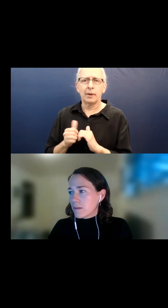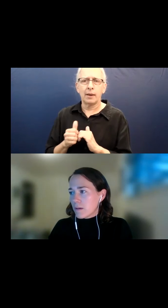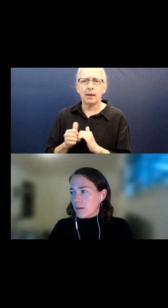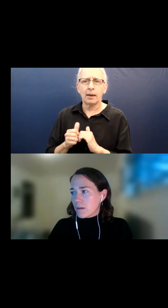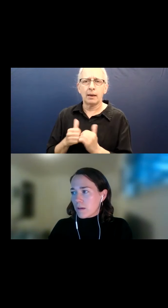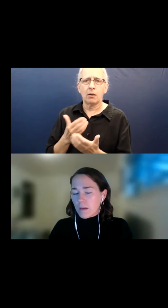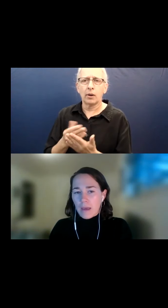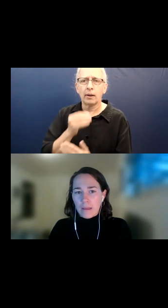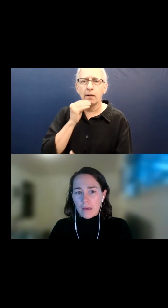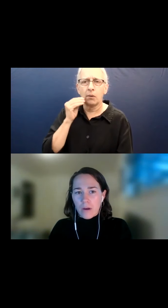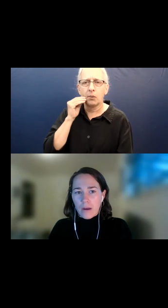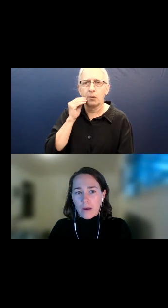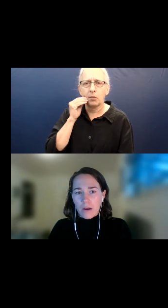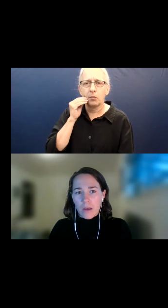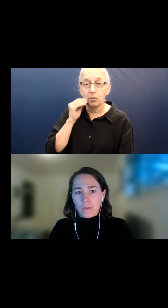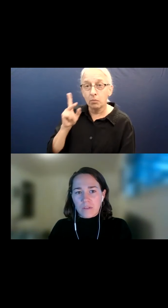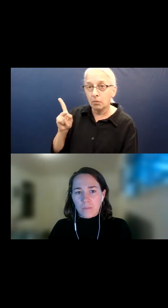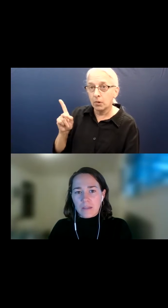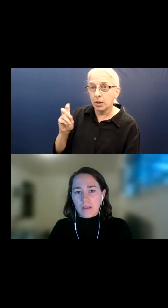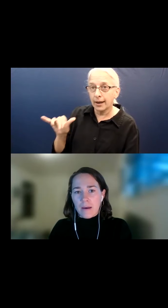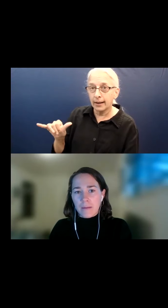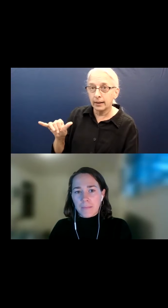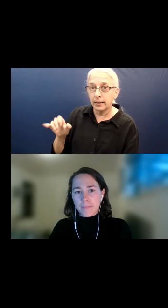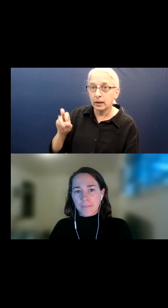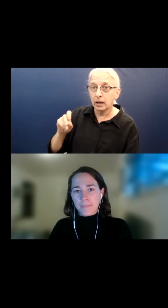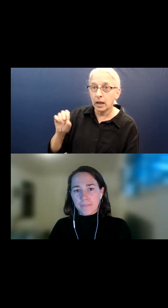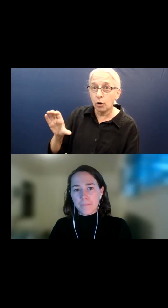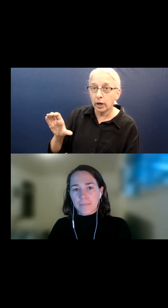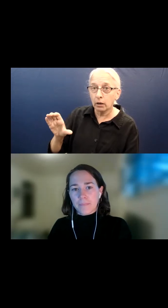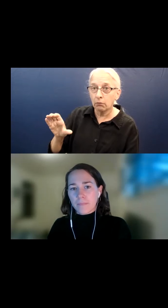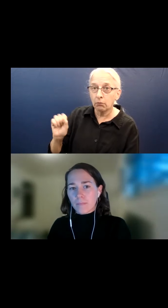driveways? Kelly or Eric, are you able to speak to that?